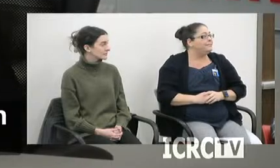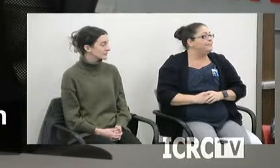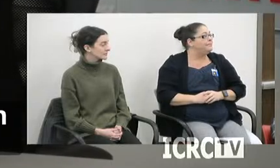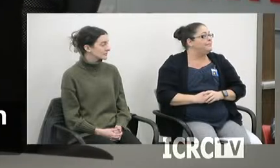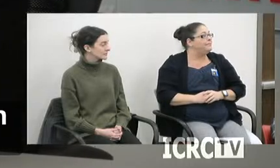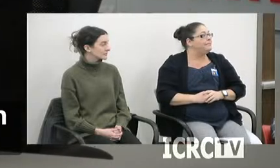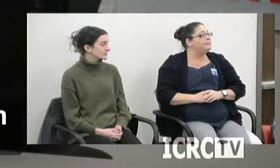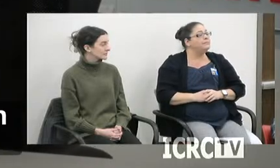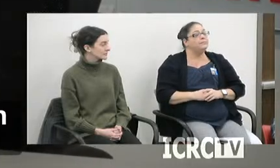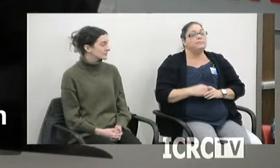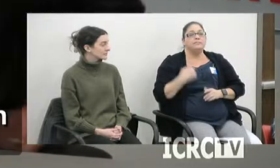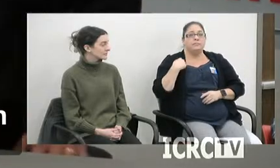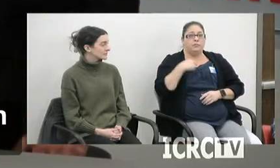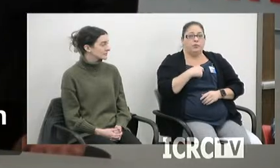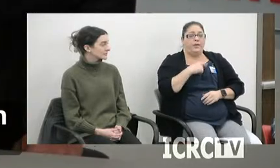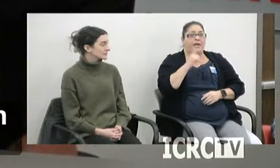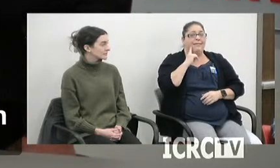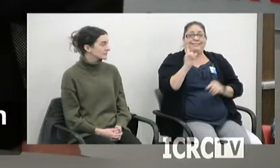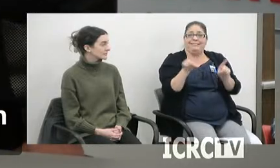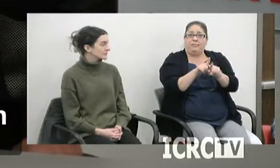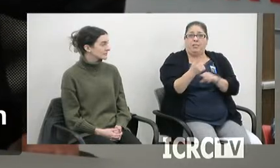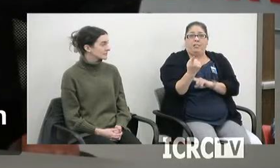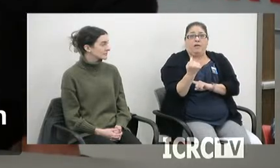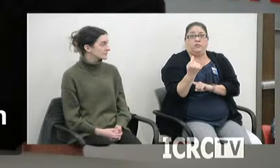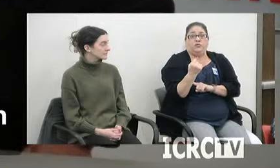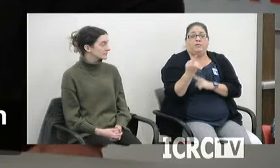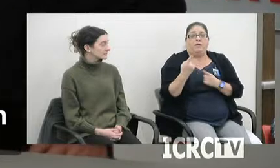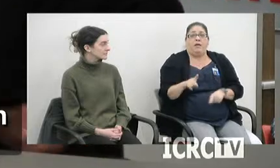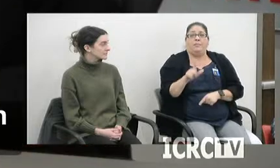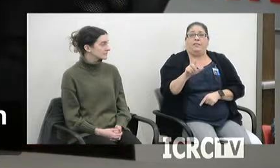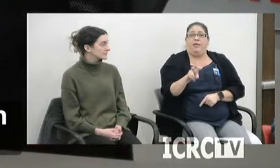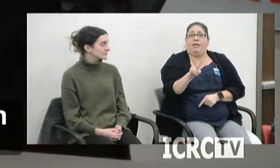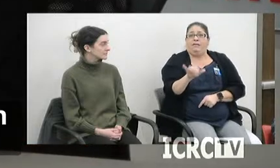As we approached the levy last year,